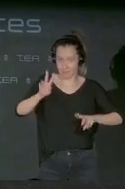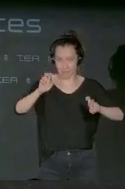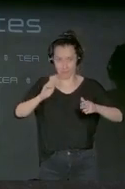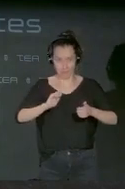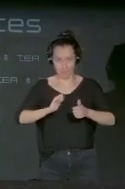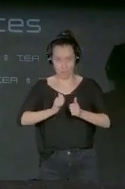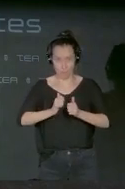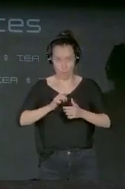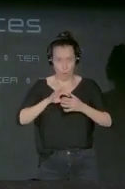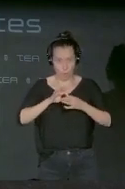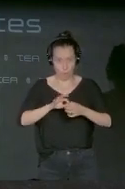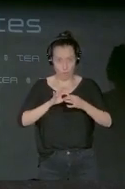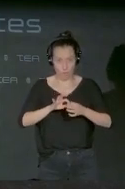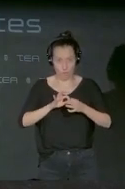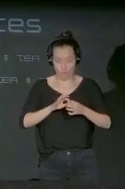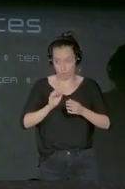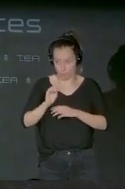a steady